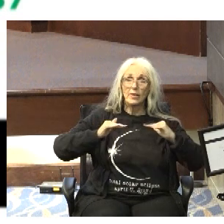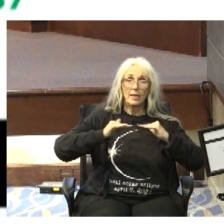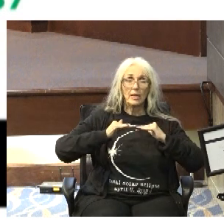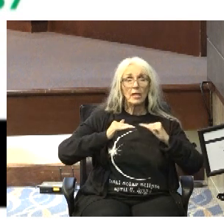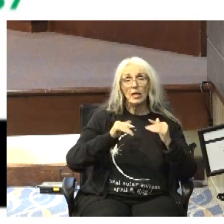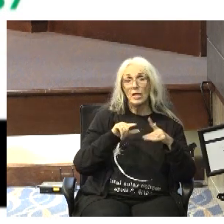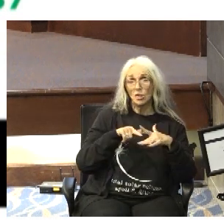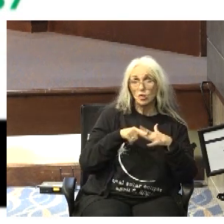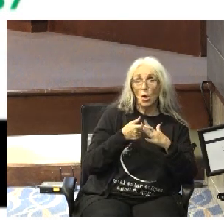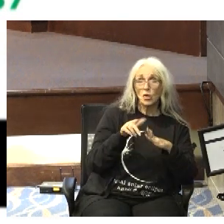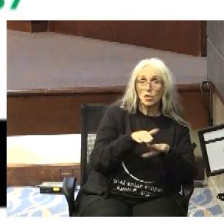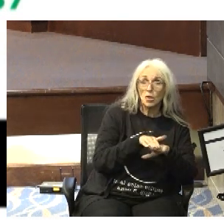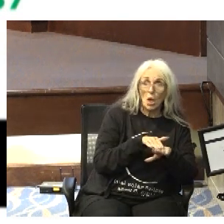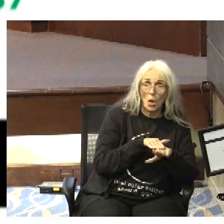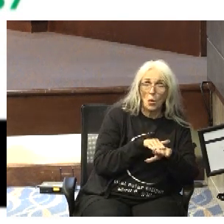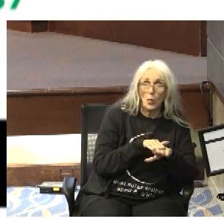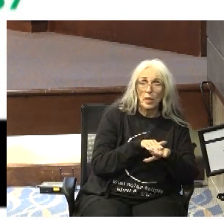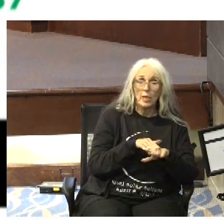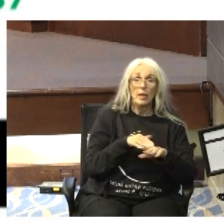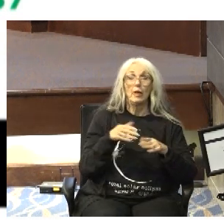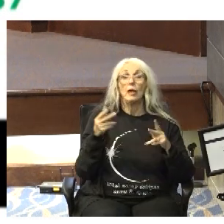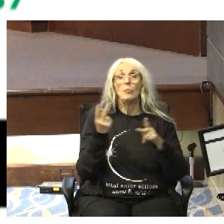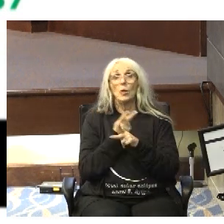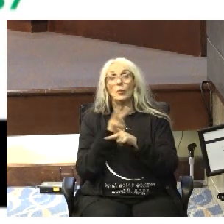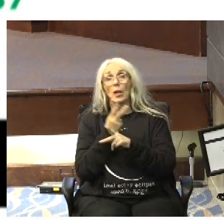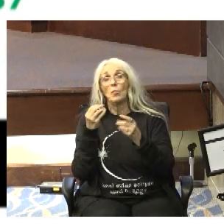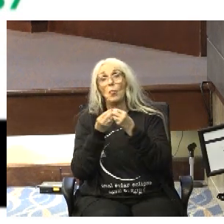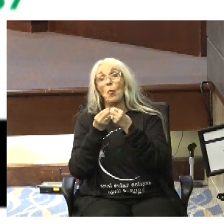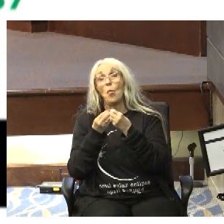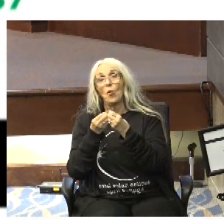front end and larger on the back end.